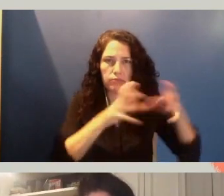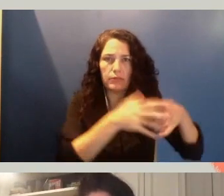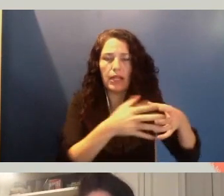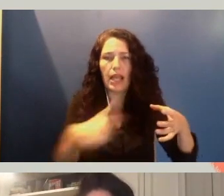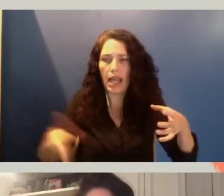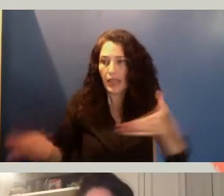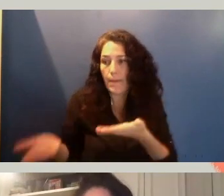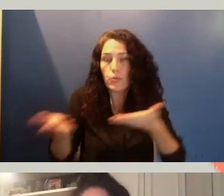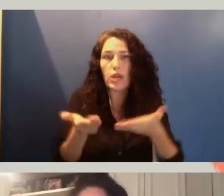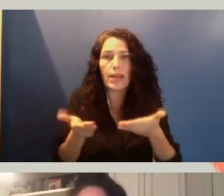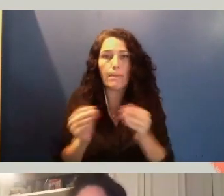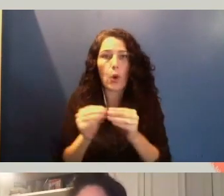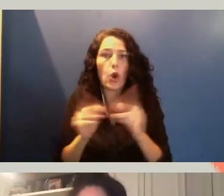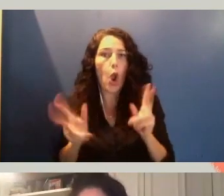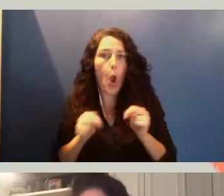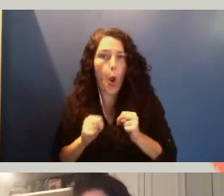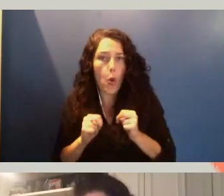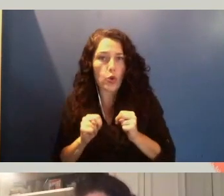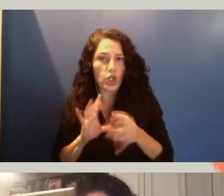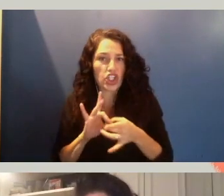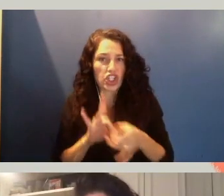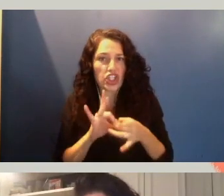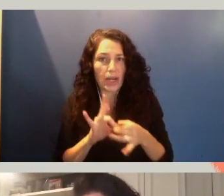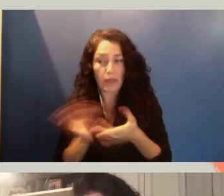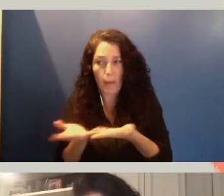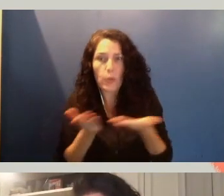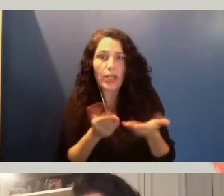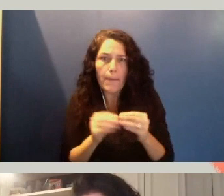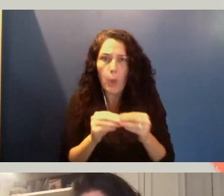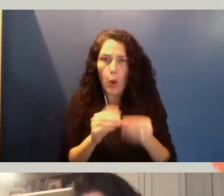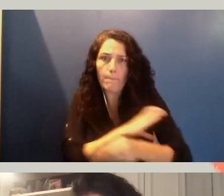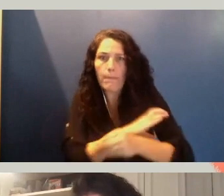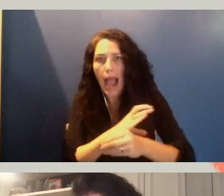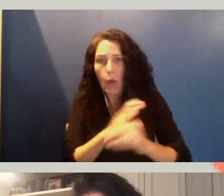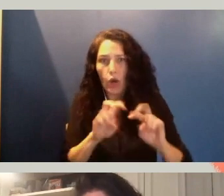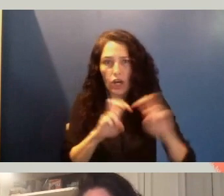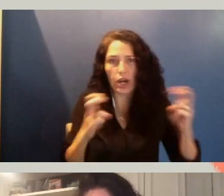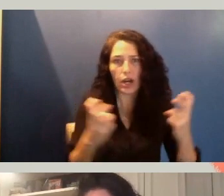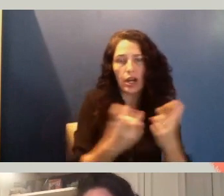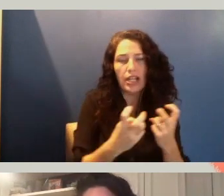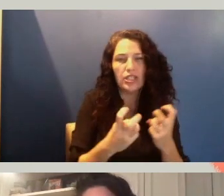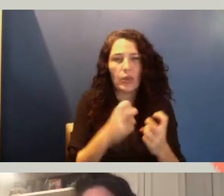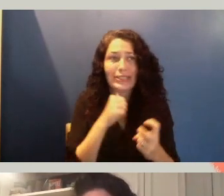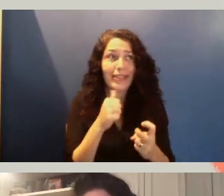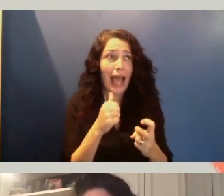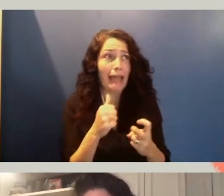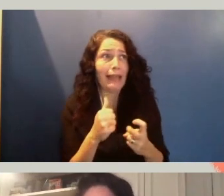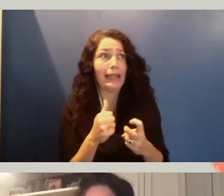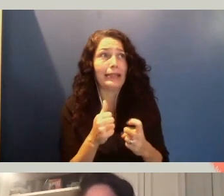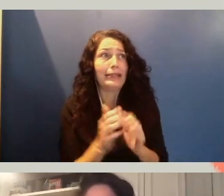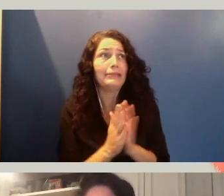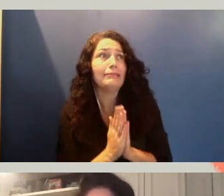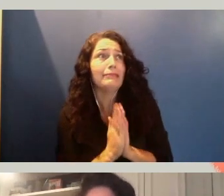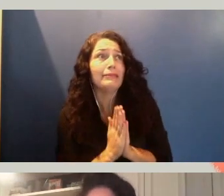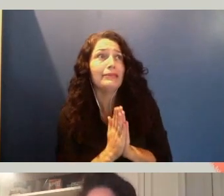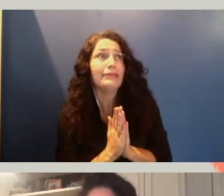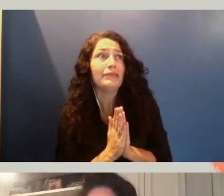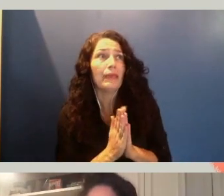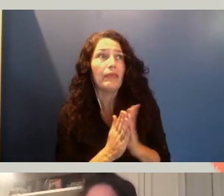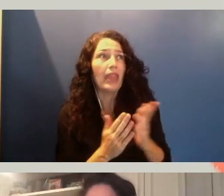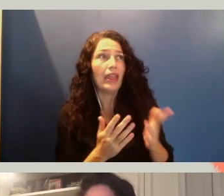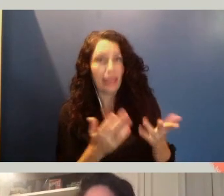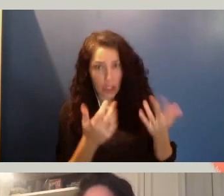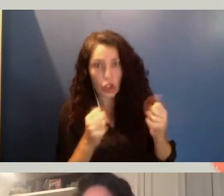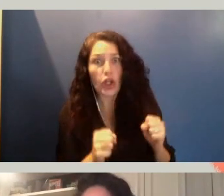to the table. And so they're not at the mercy of a hard negotiation. They instead could say, here's what we've brought.